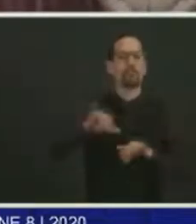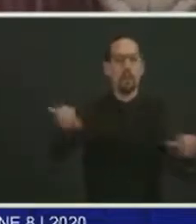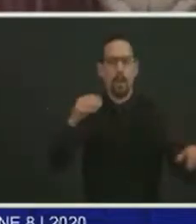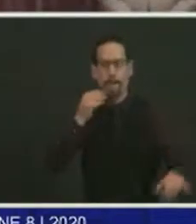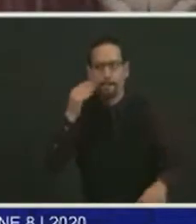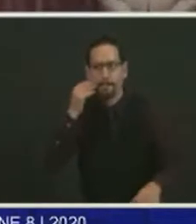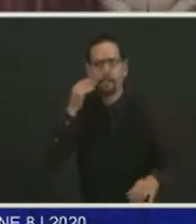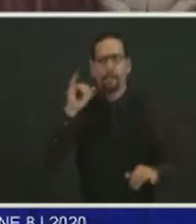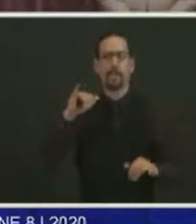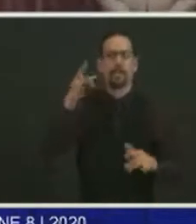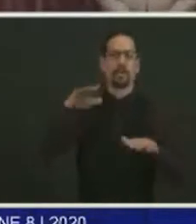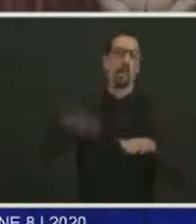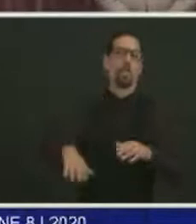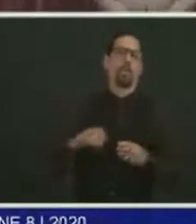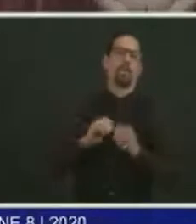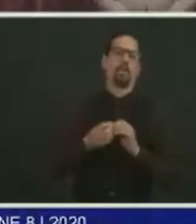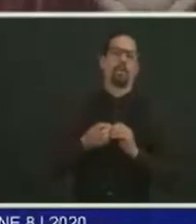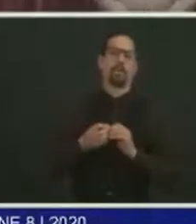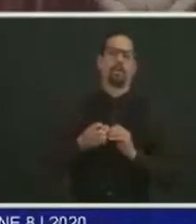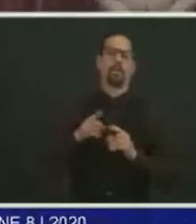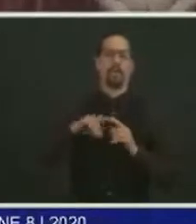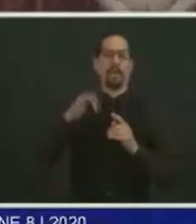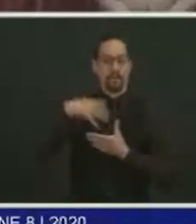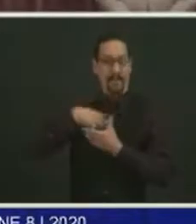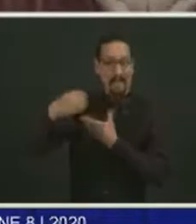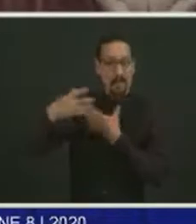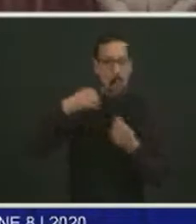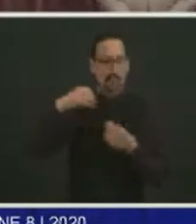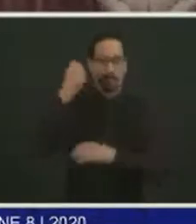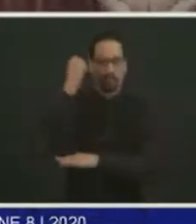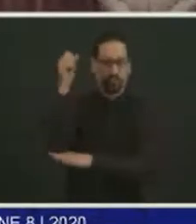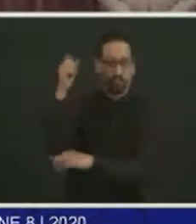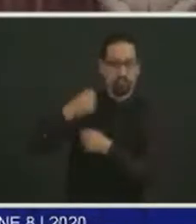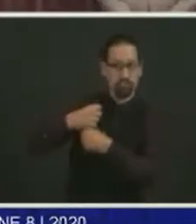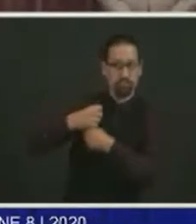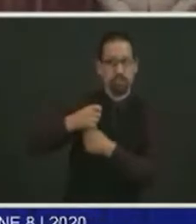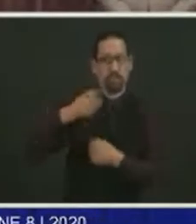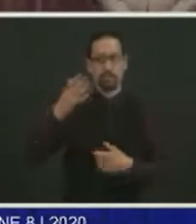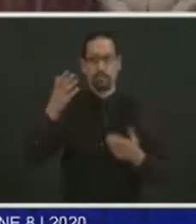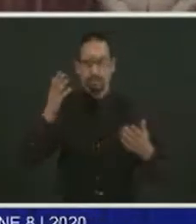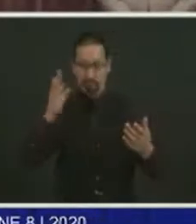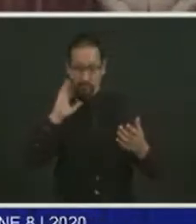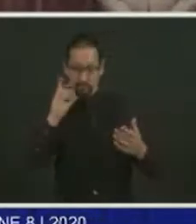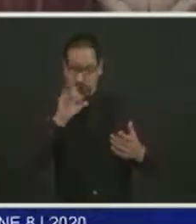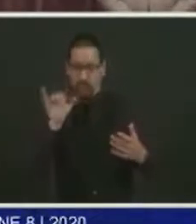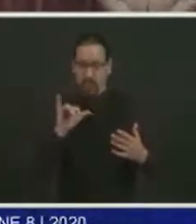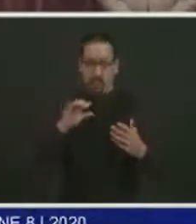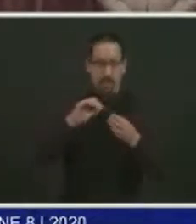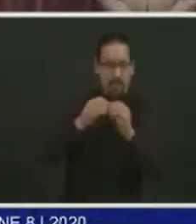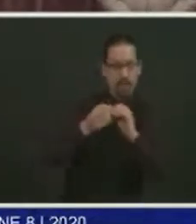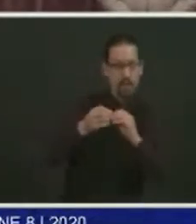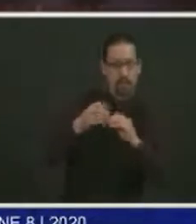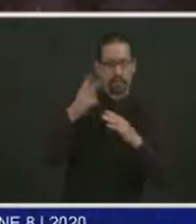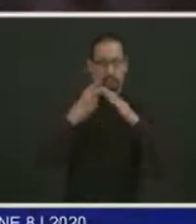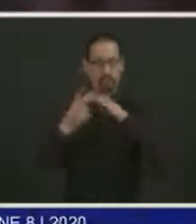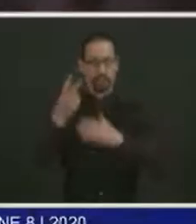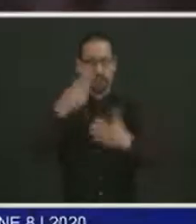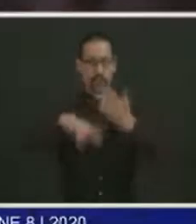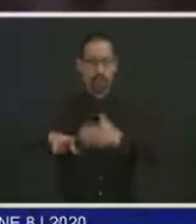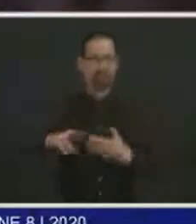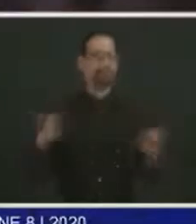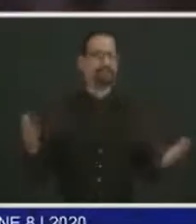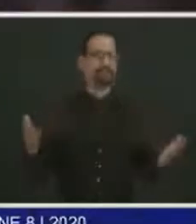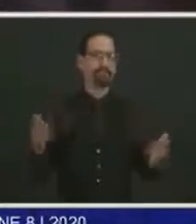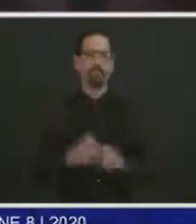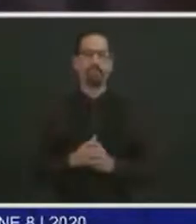process. But we can't know where that's going to go. I don't think. So there are a number of things that